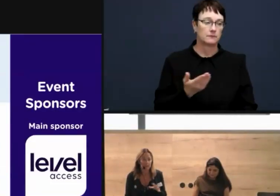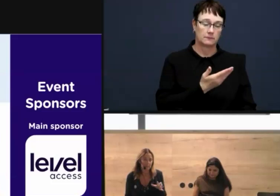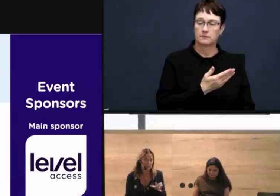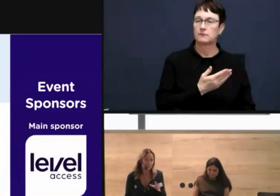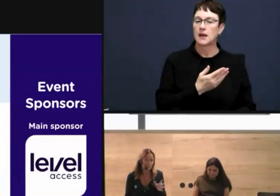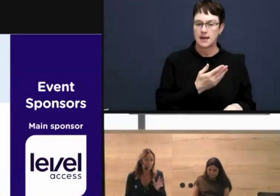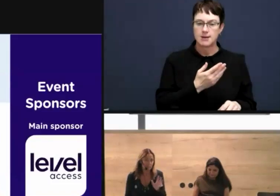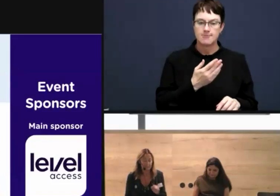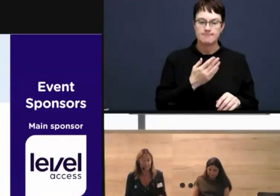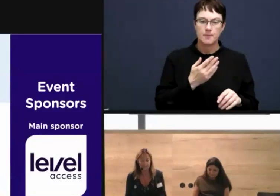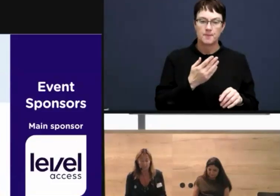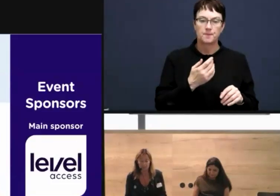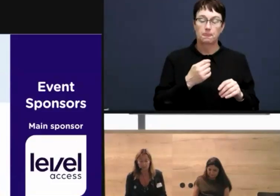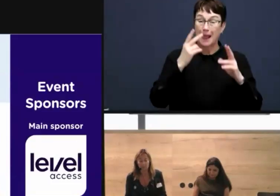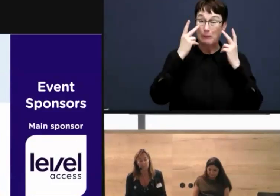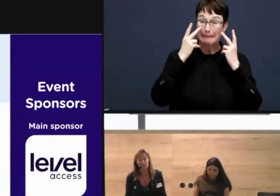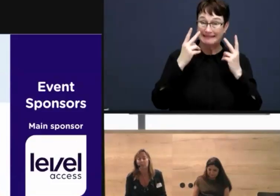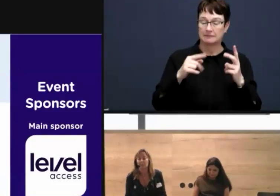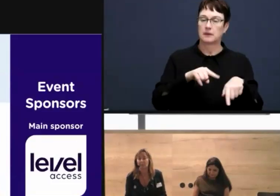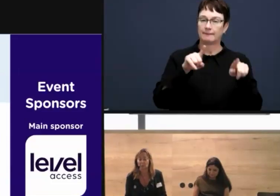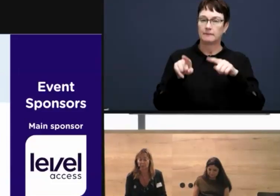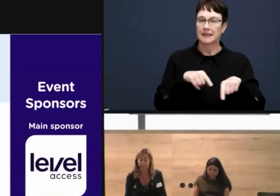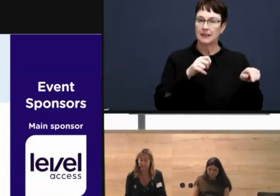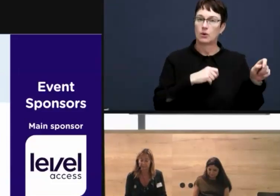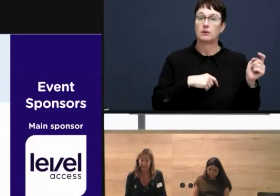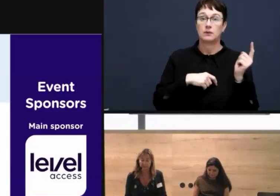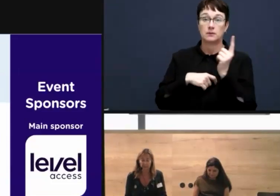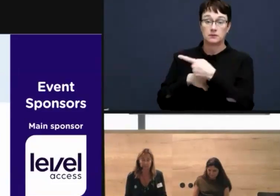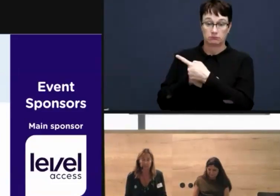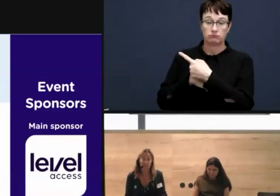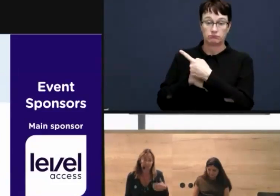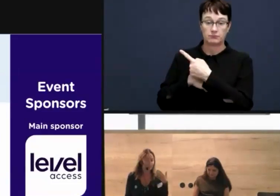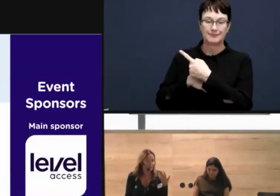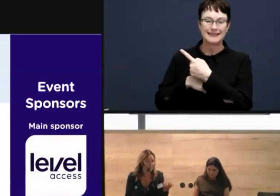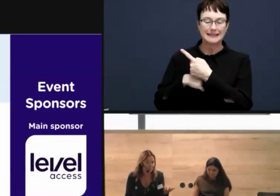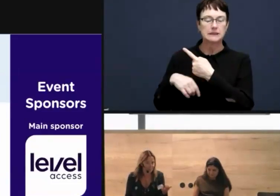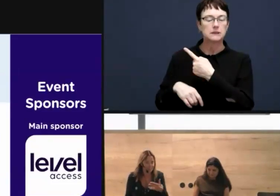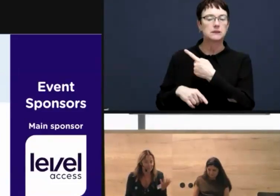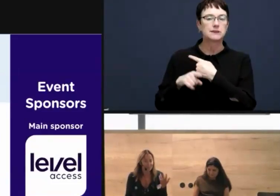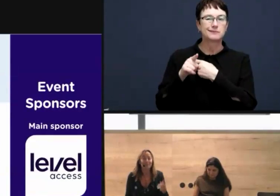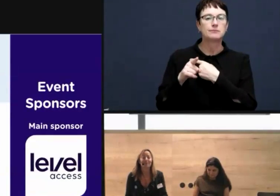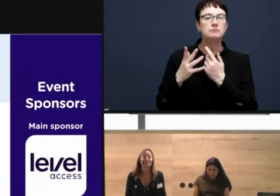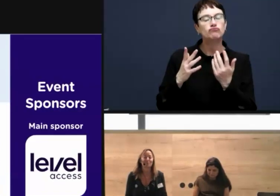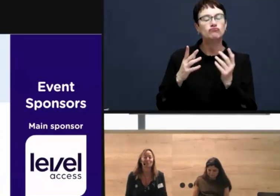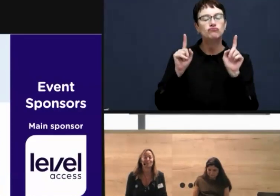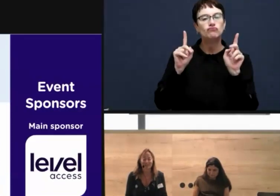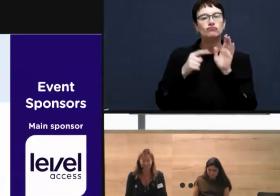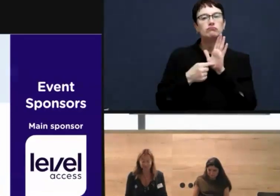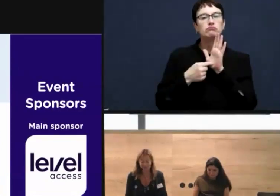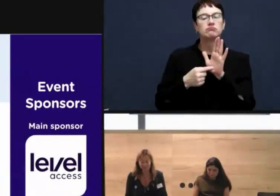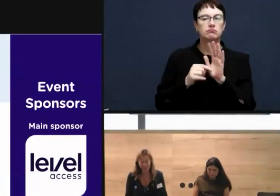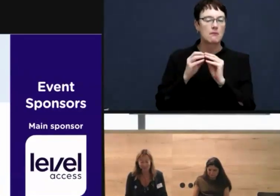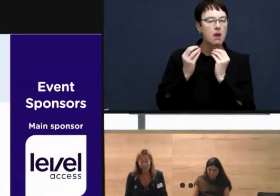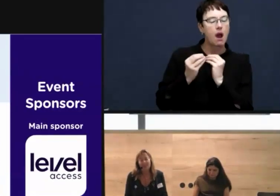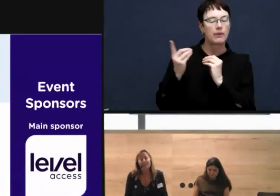And they seem to have solved at least part of the problem with a centralized service. It's just a prototype yet, so I shouldn't say they have served